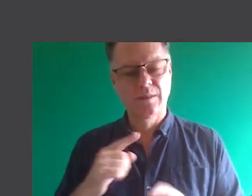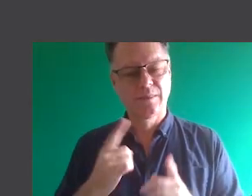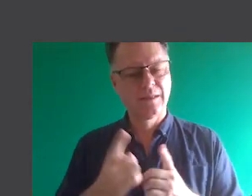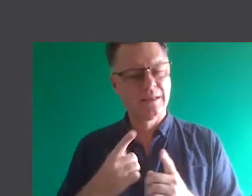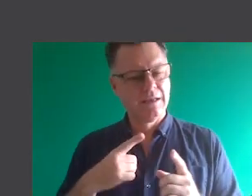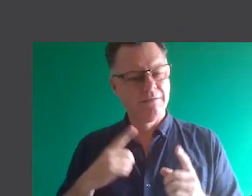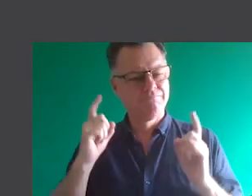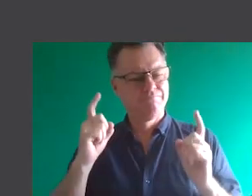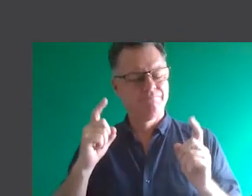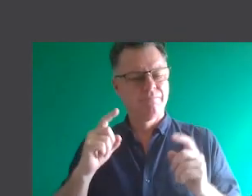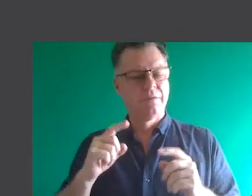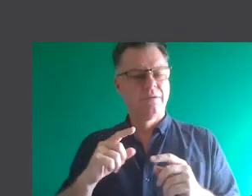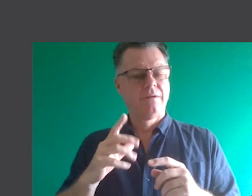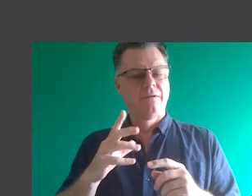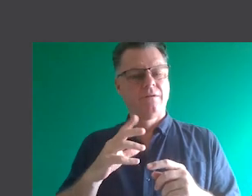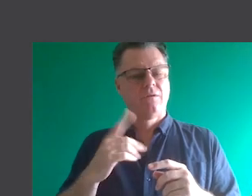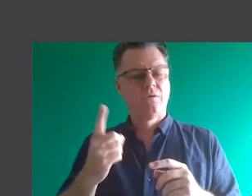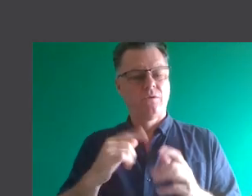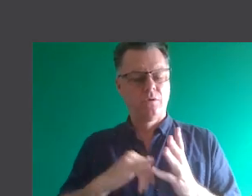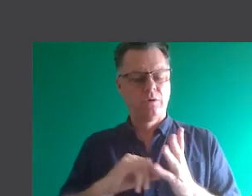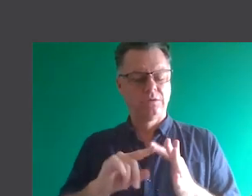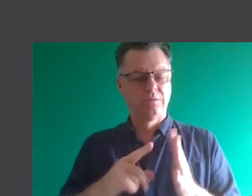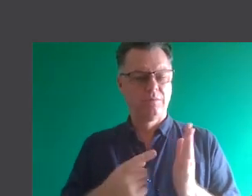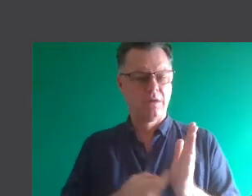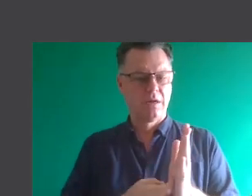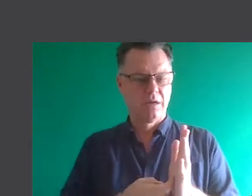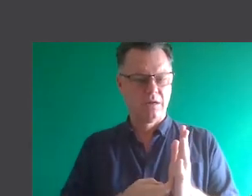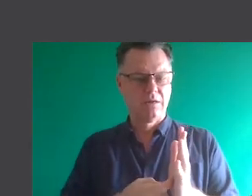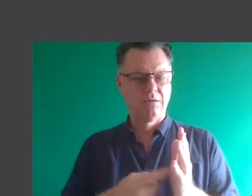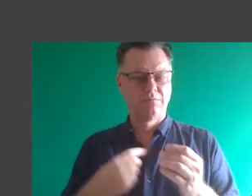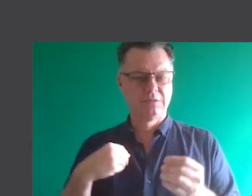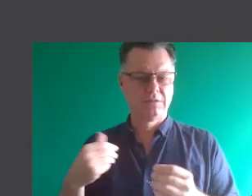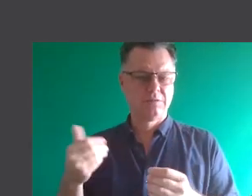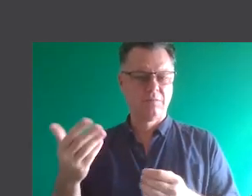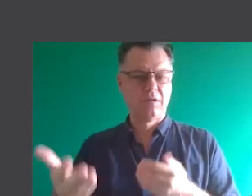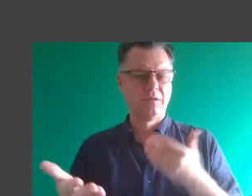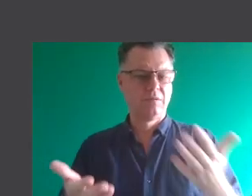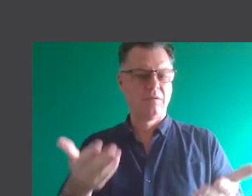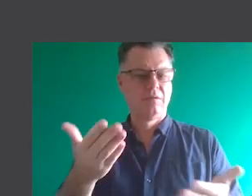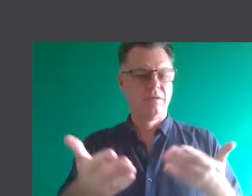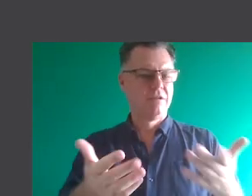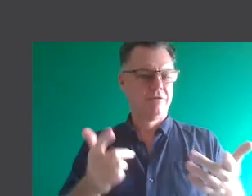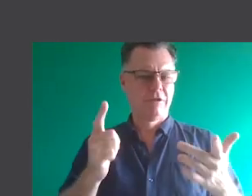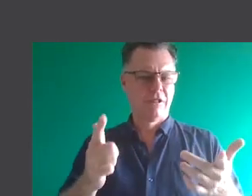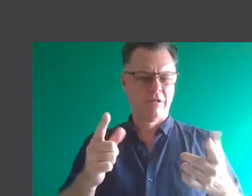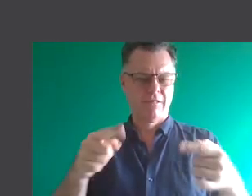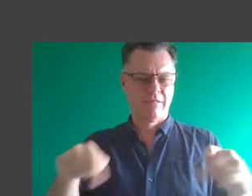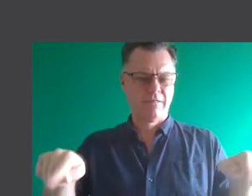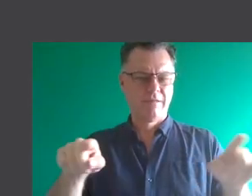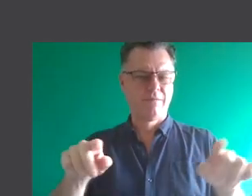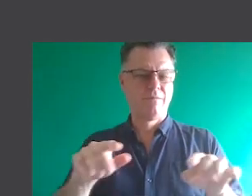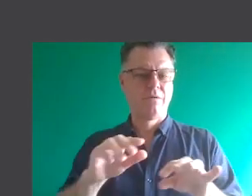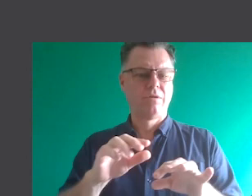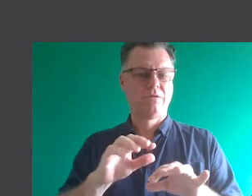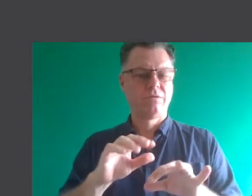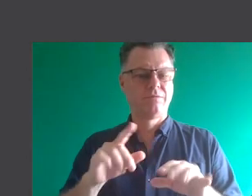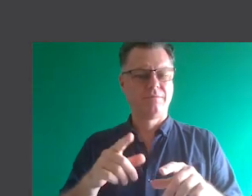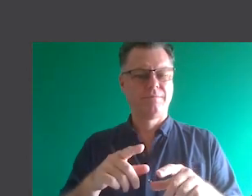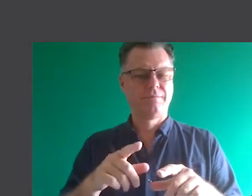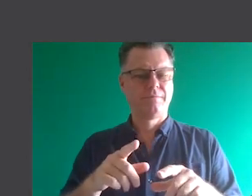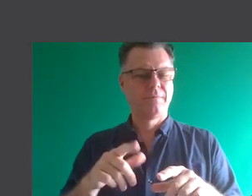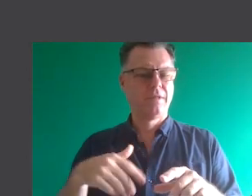one interesting and concerning stat from that is that among suppliers, there is still a